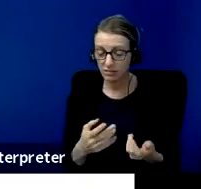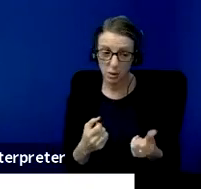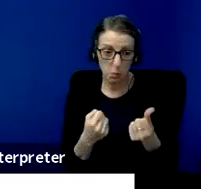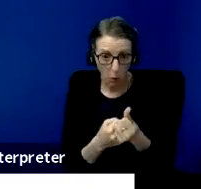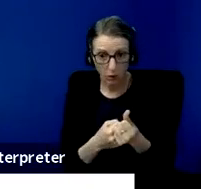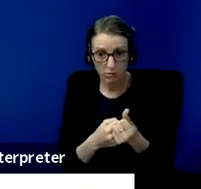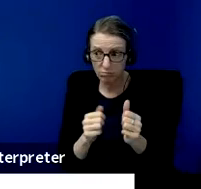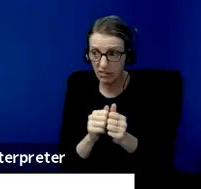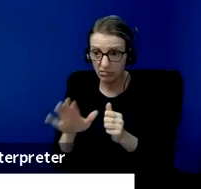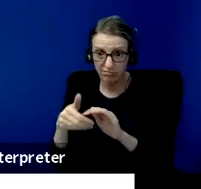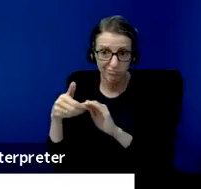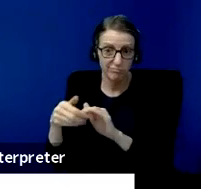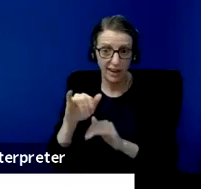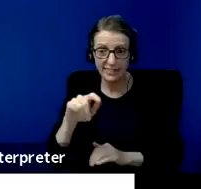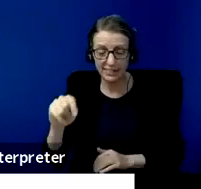very valuable.